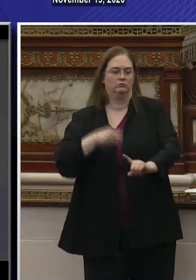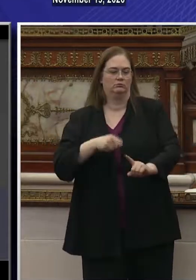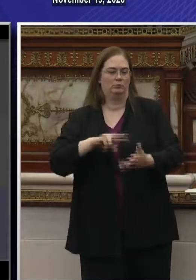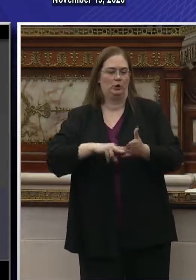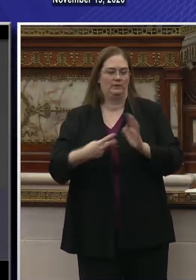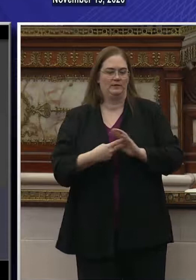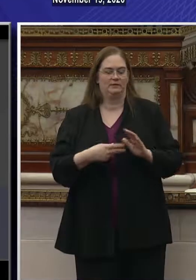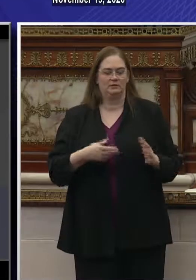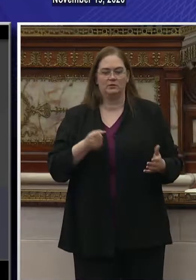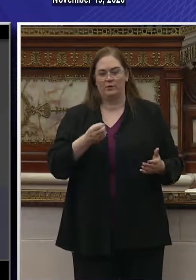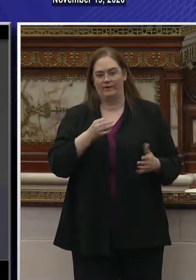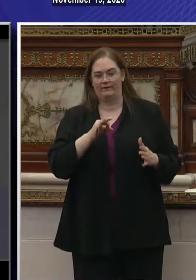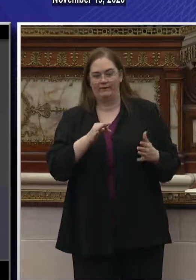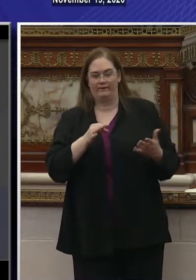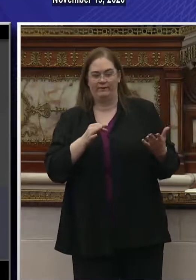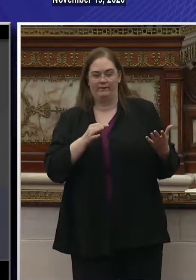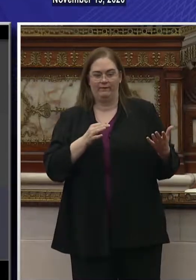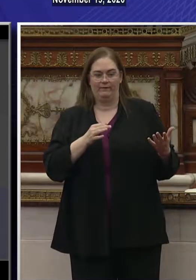all right. So we can